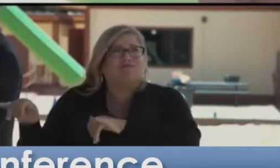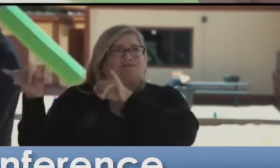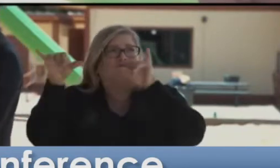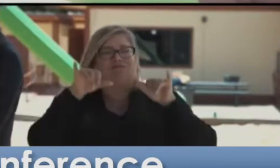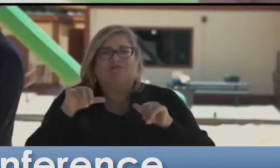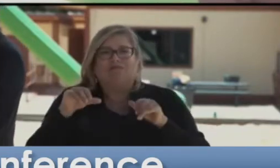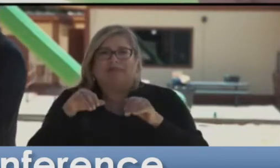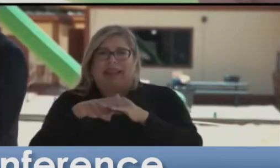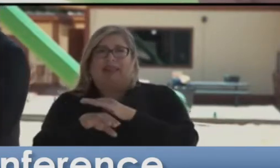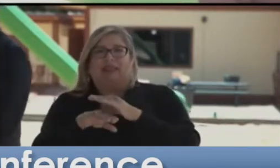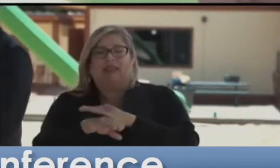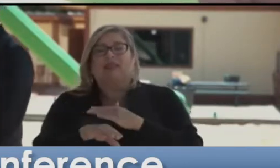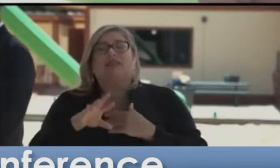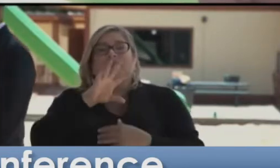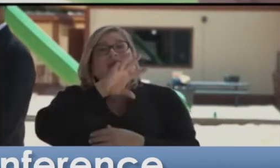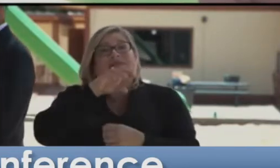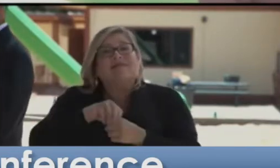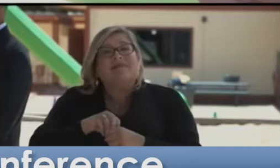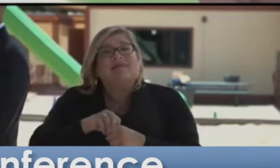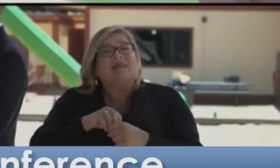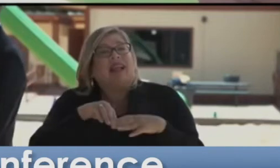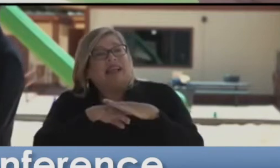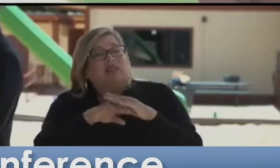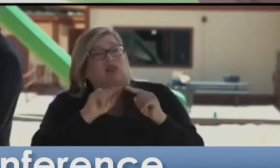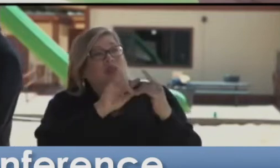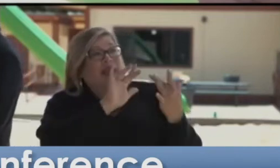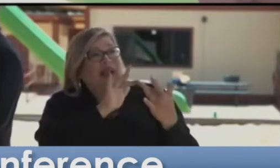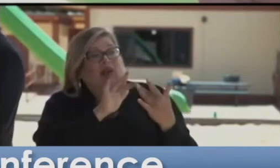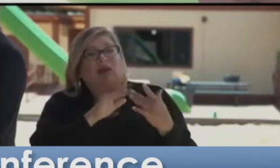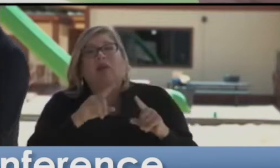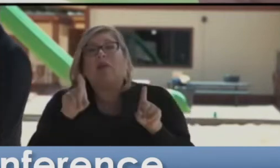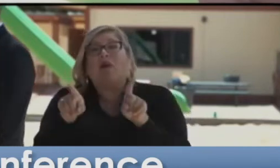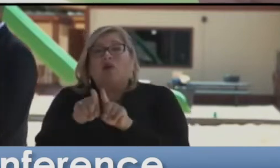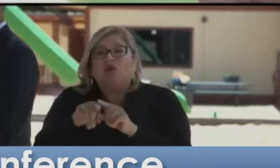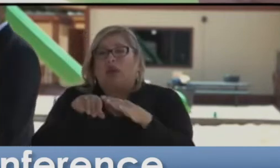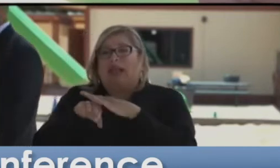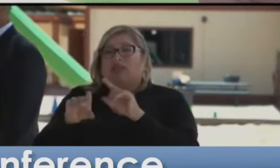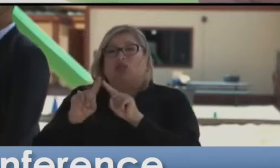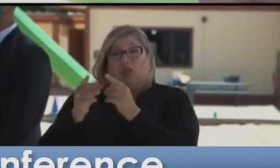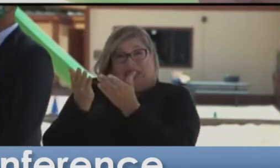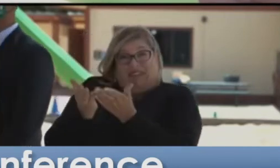opportunities that not only include access to broadband, but devices as well.